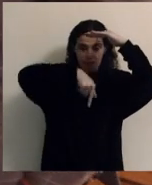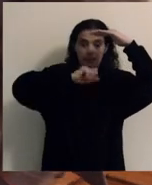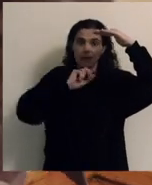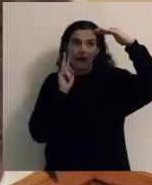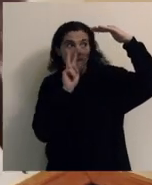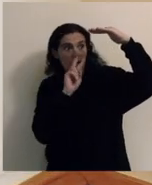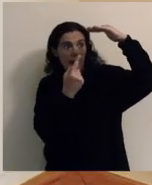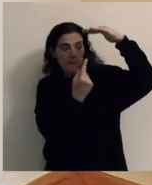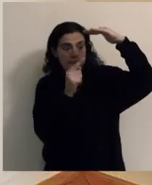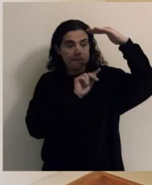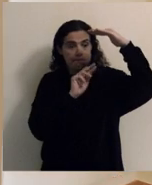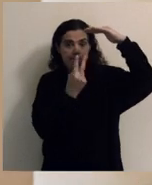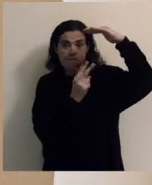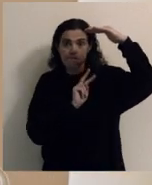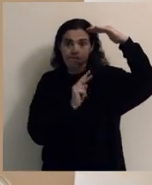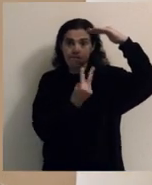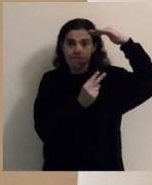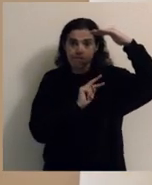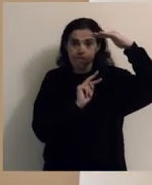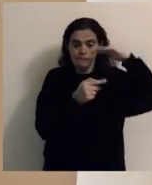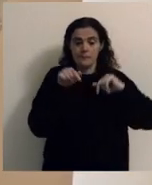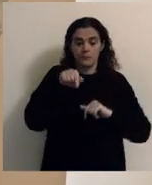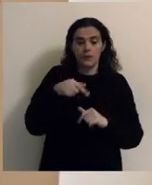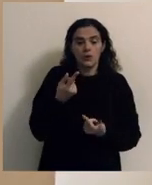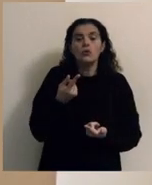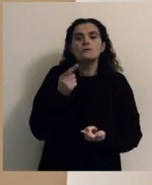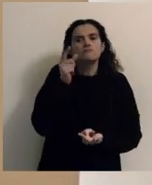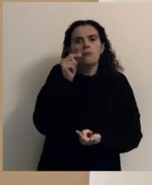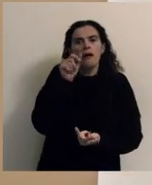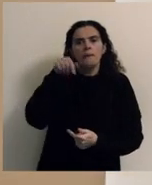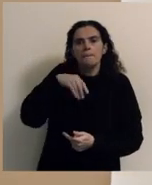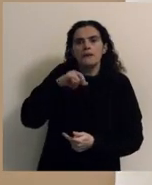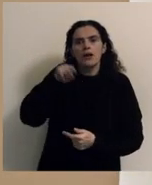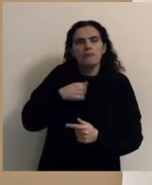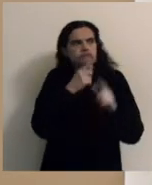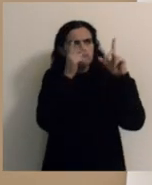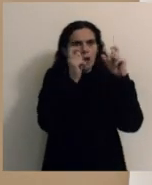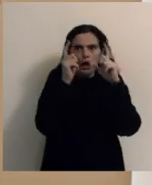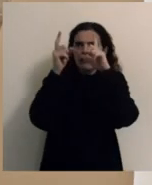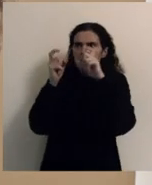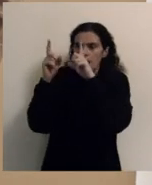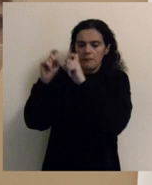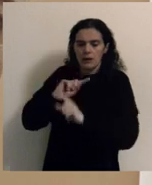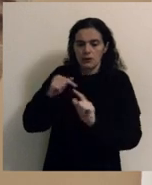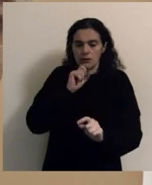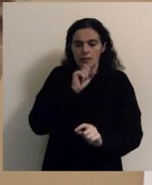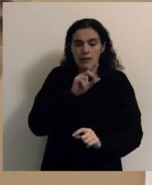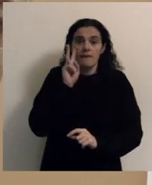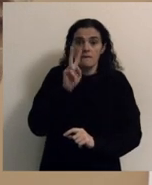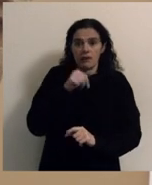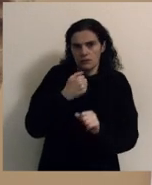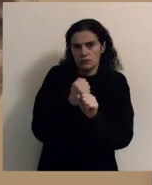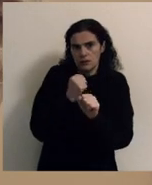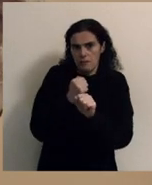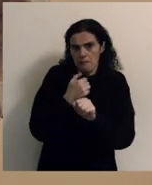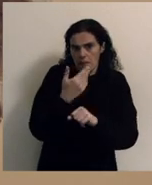back. And Miró intended and took photographs of the painting in which you would see he took photographs at